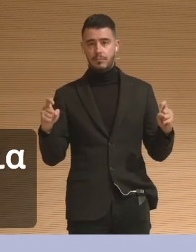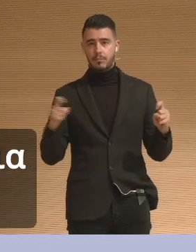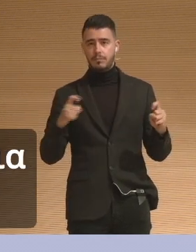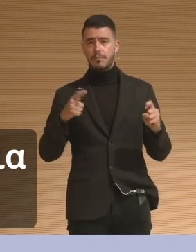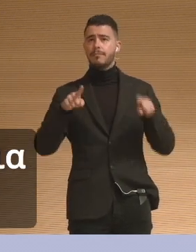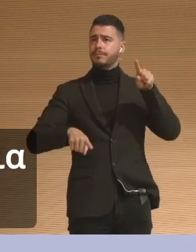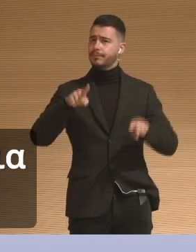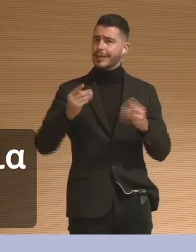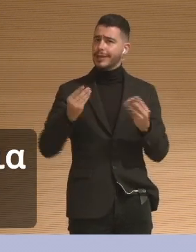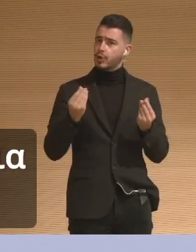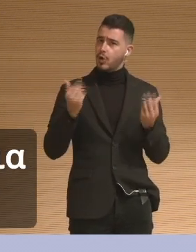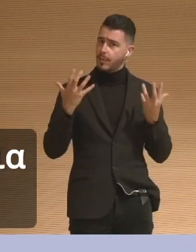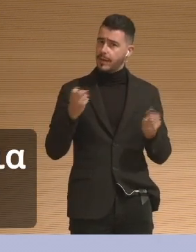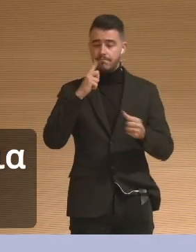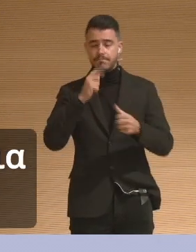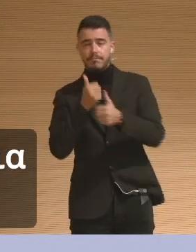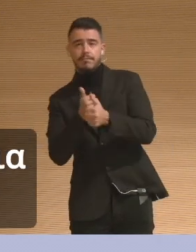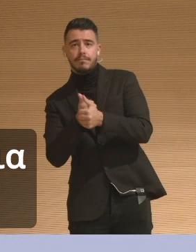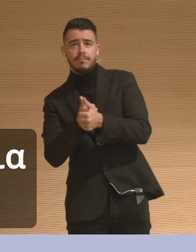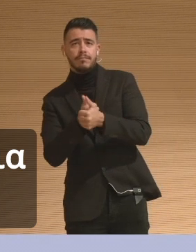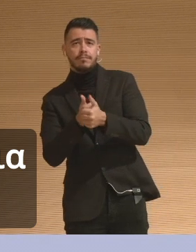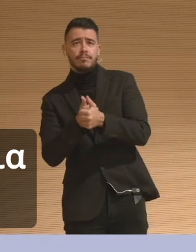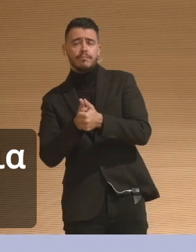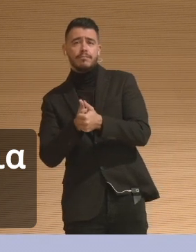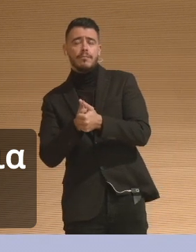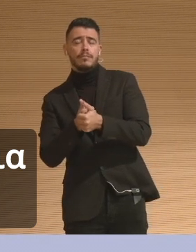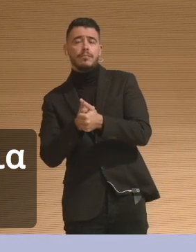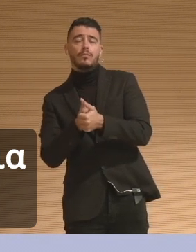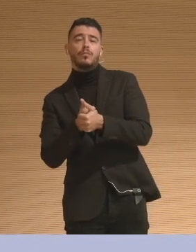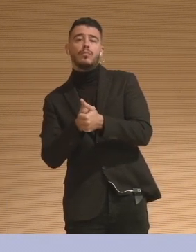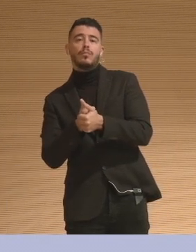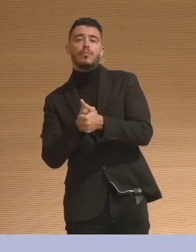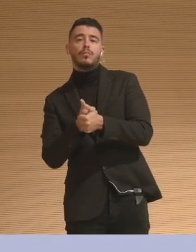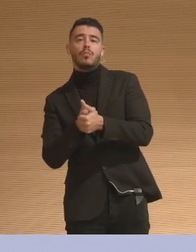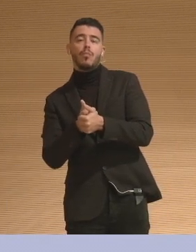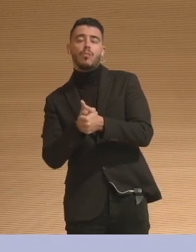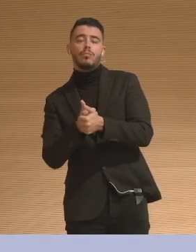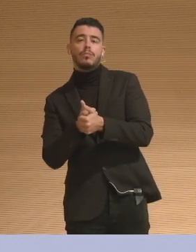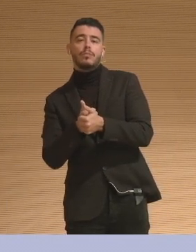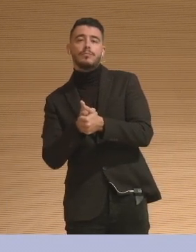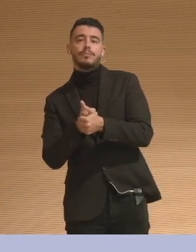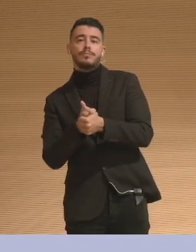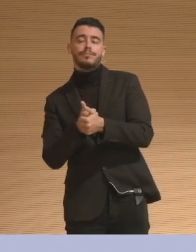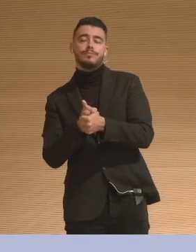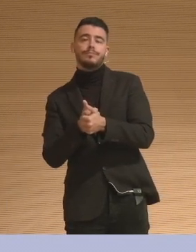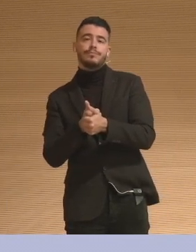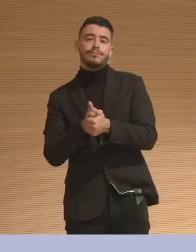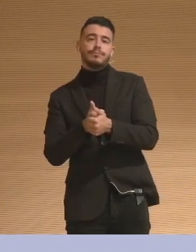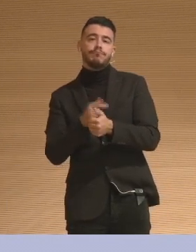way of doing it is to implement a social prescribing question into a national